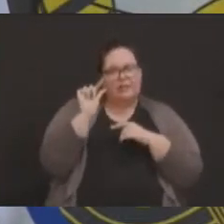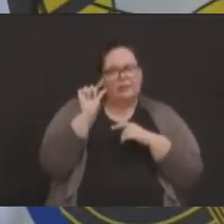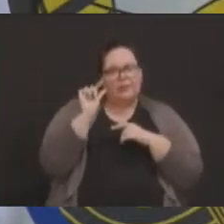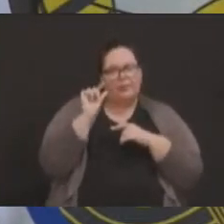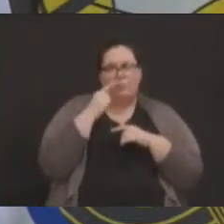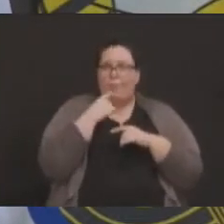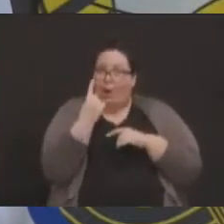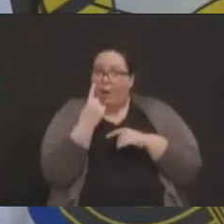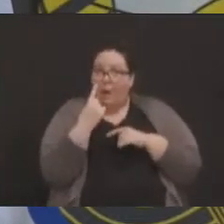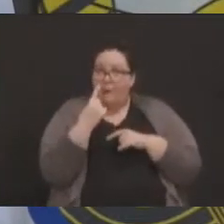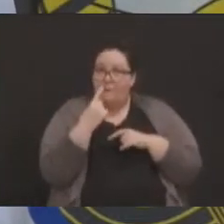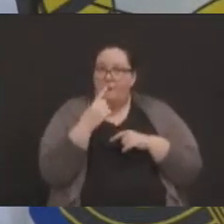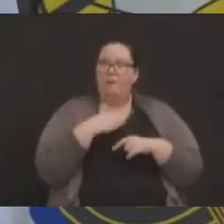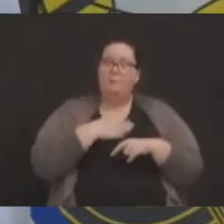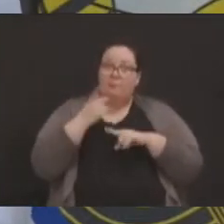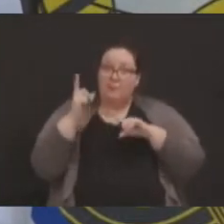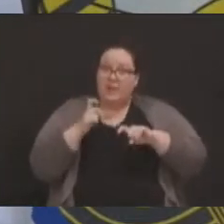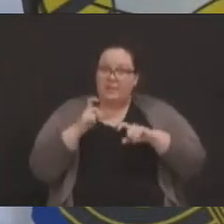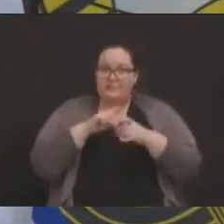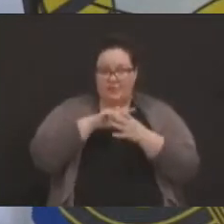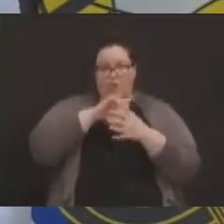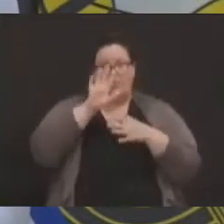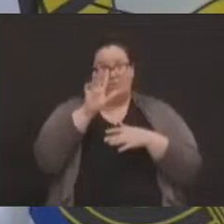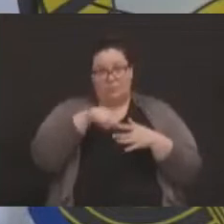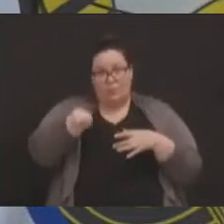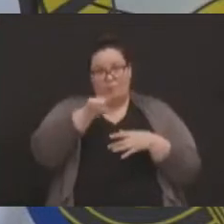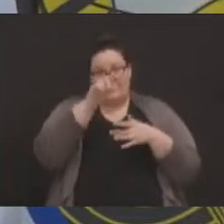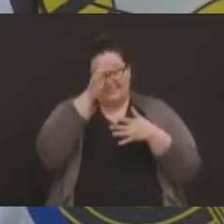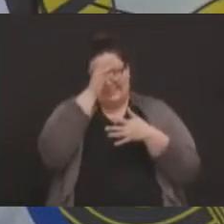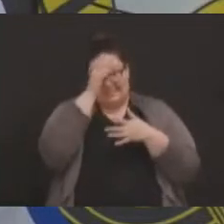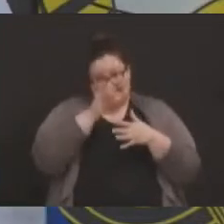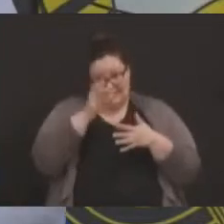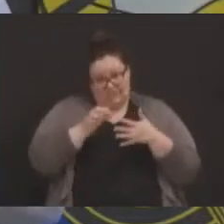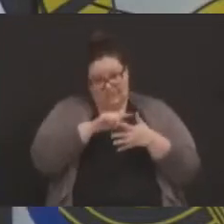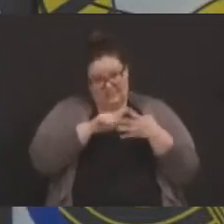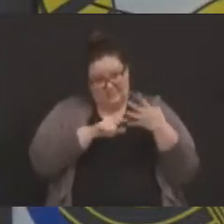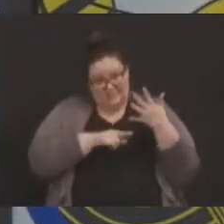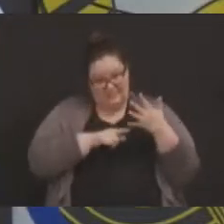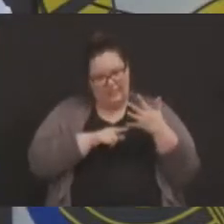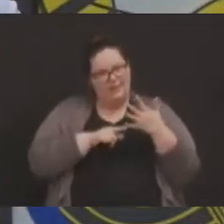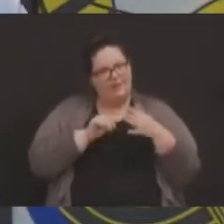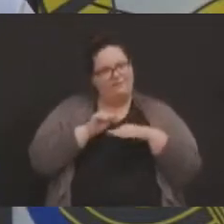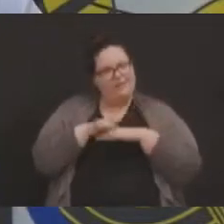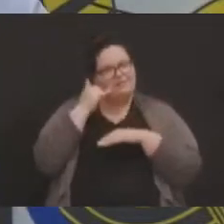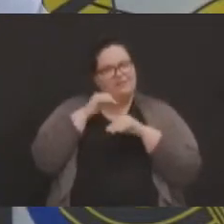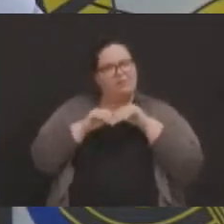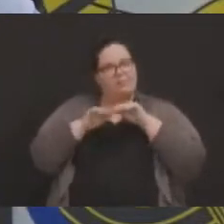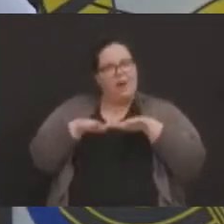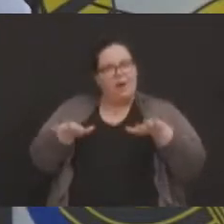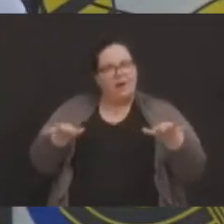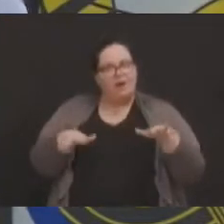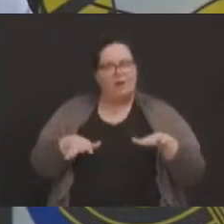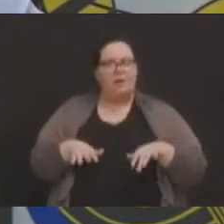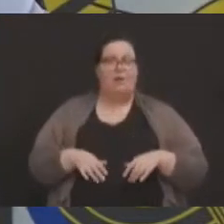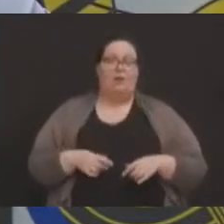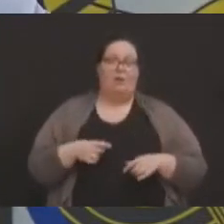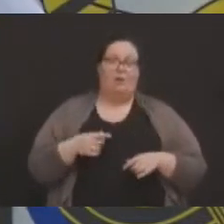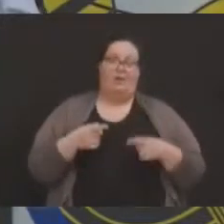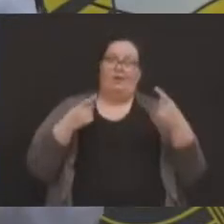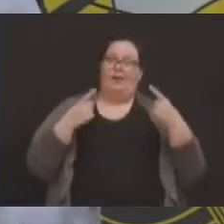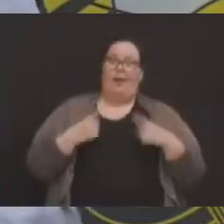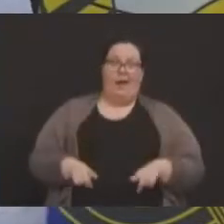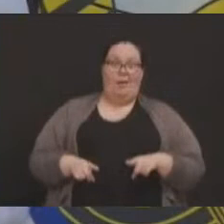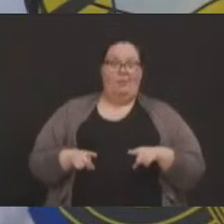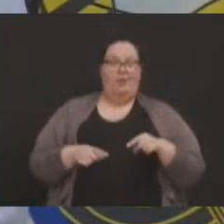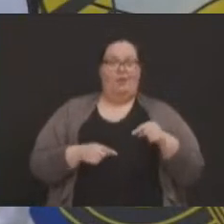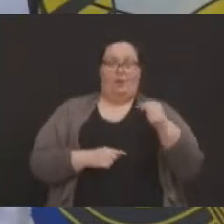of any of these cases, but we can take actions to keep the second wave from getting worse. And the most important thing we can all do right now is to monitor